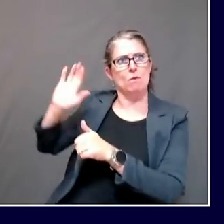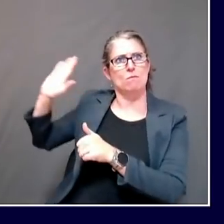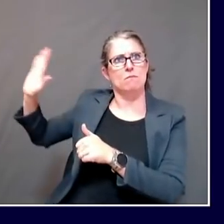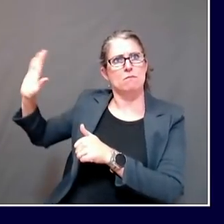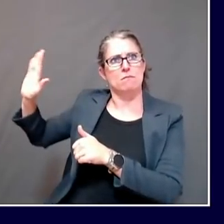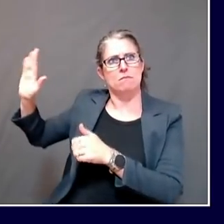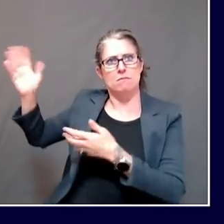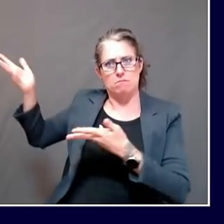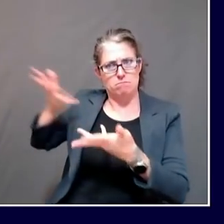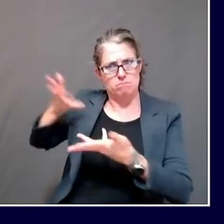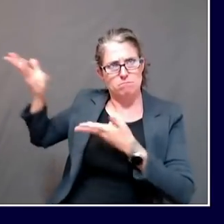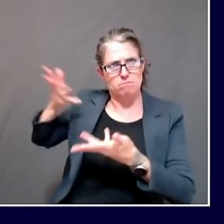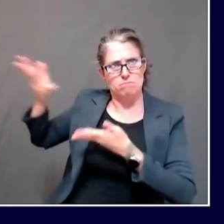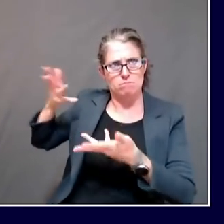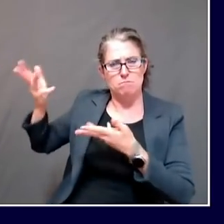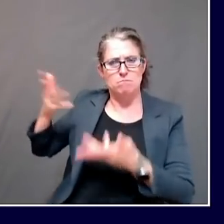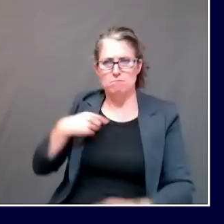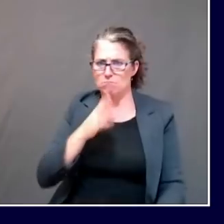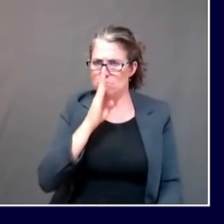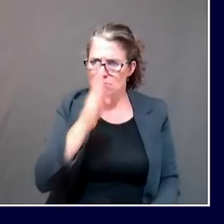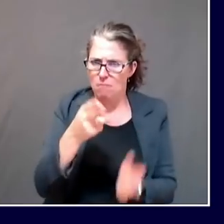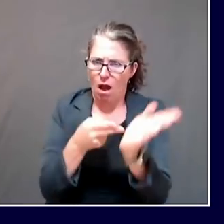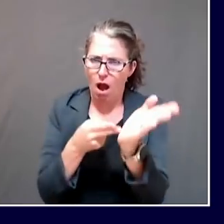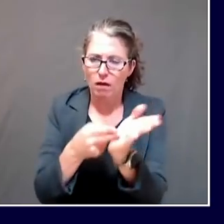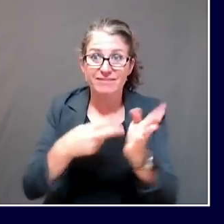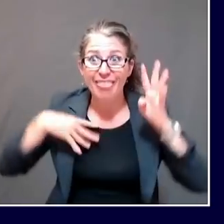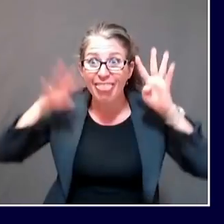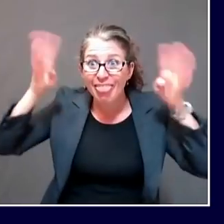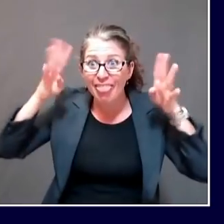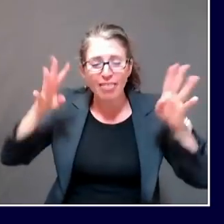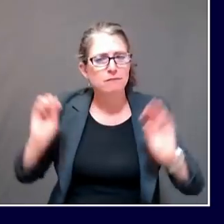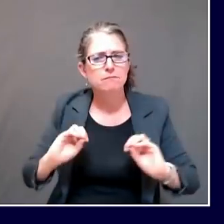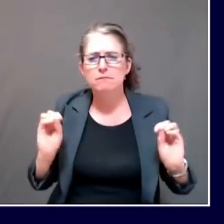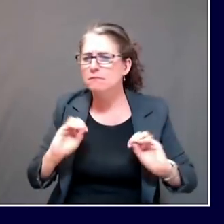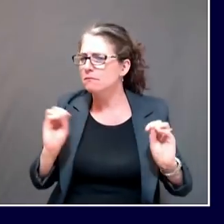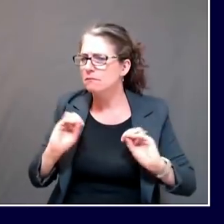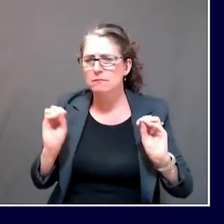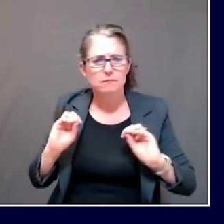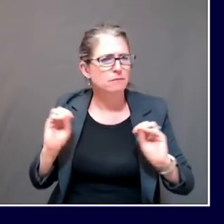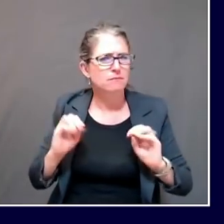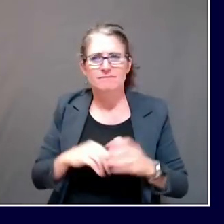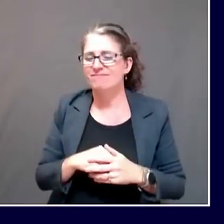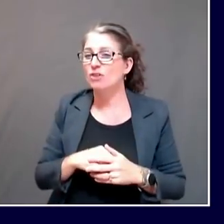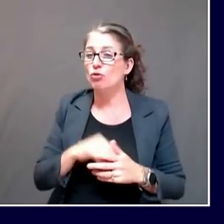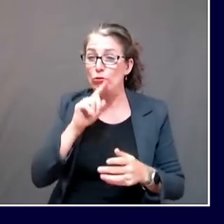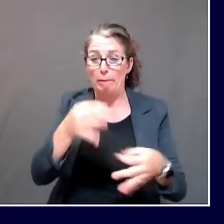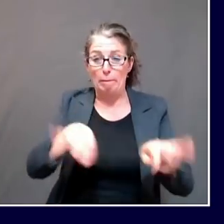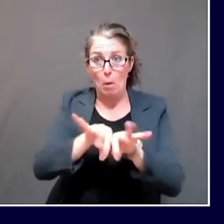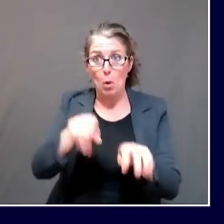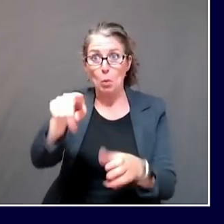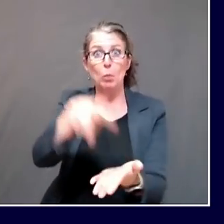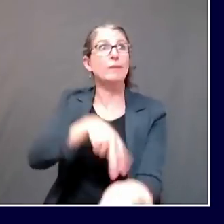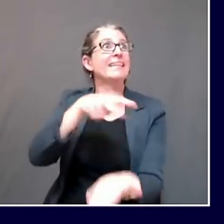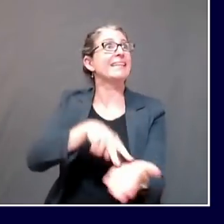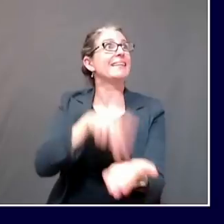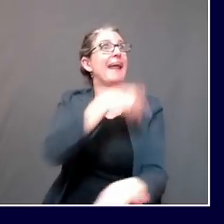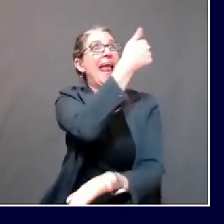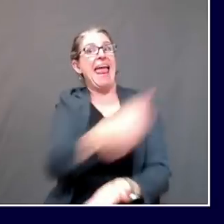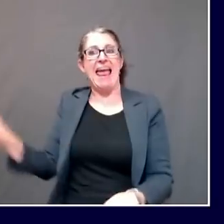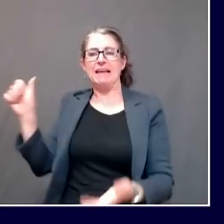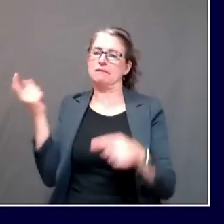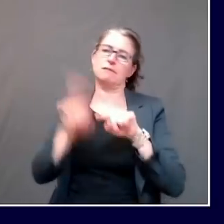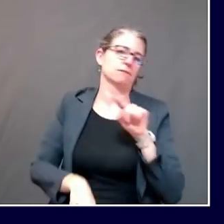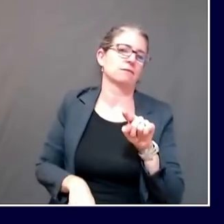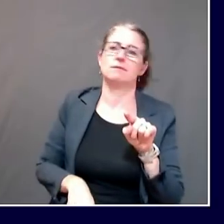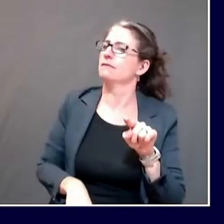some time. Now is the right time to get plugged in to that discussion and start looking on and relying